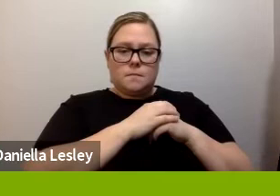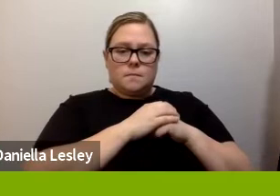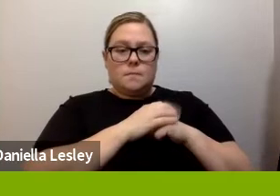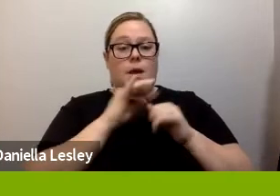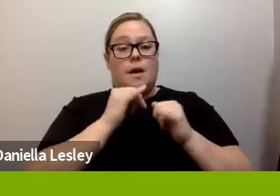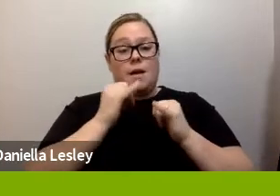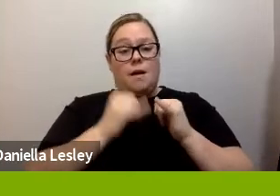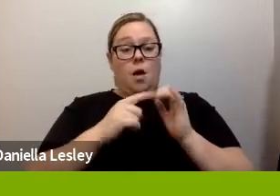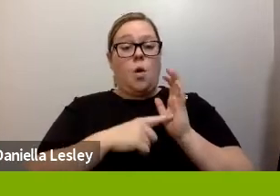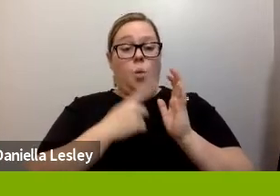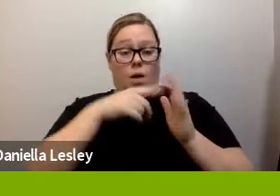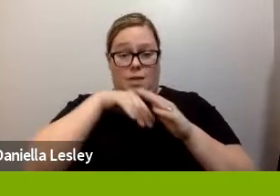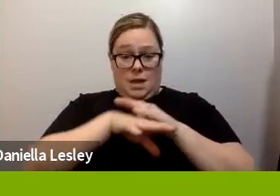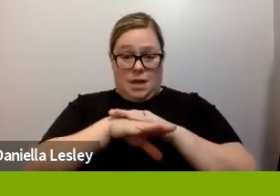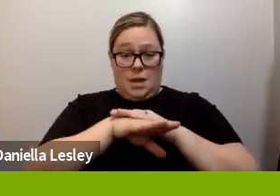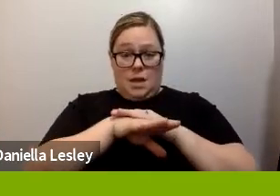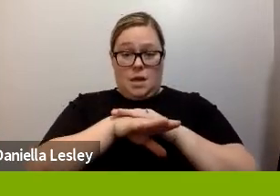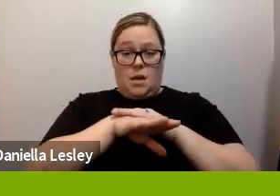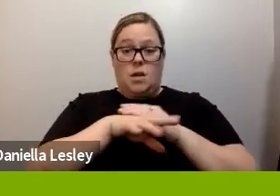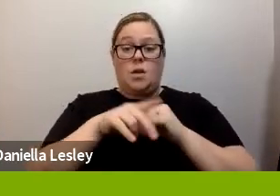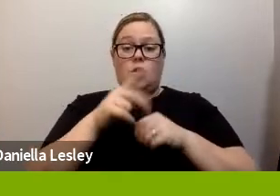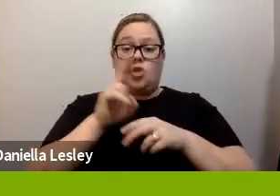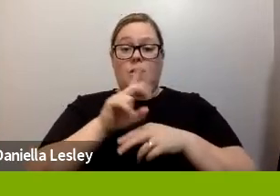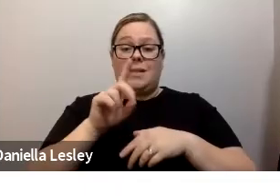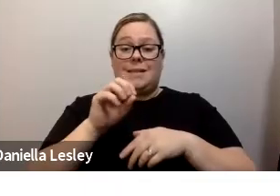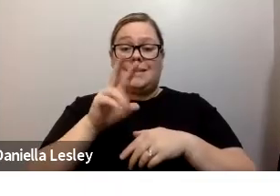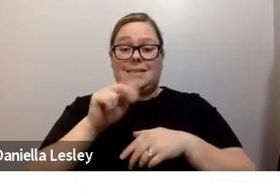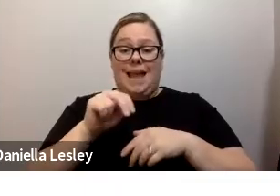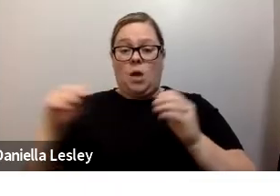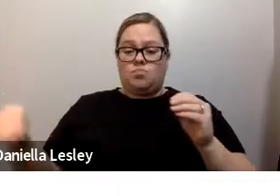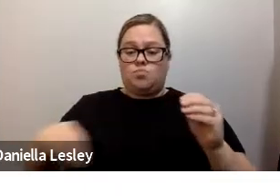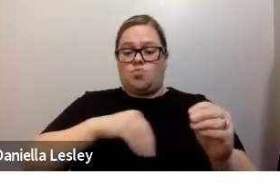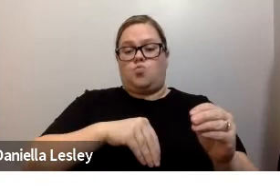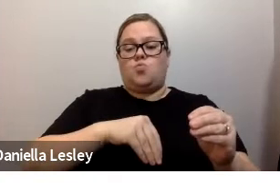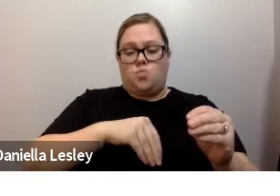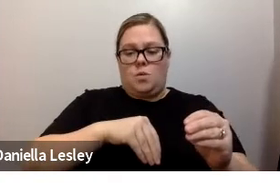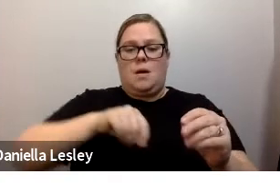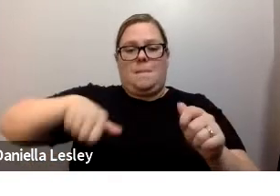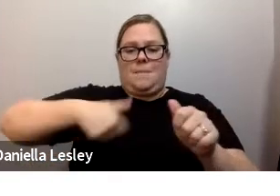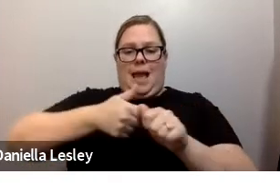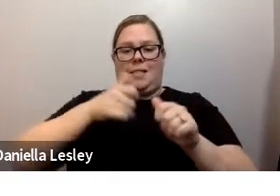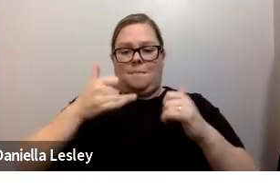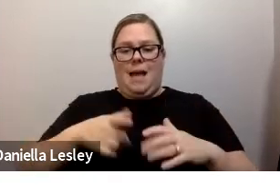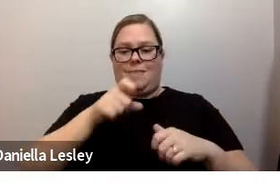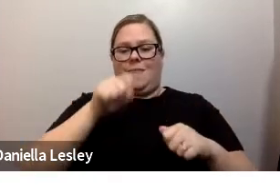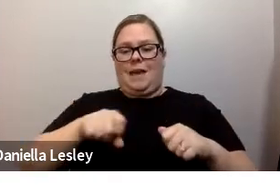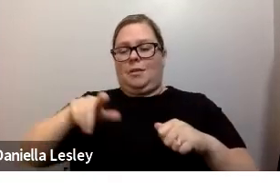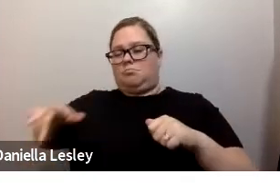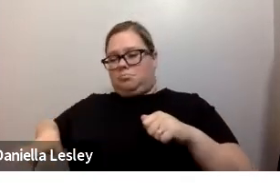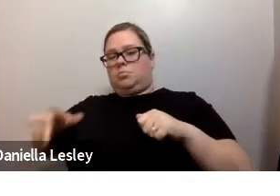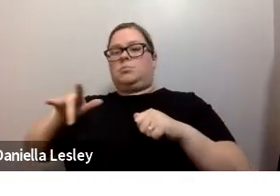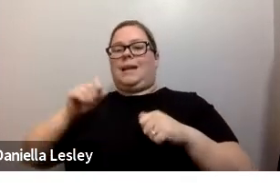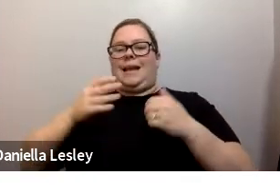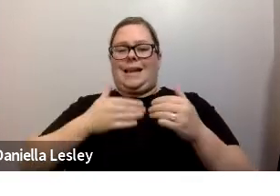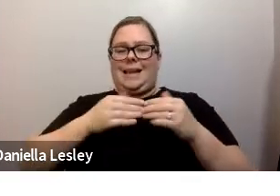Finally, once the player is in, we just take the down button and we just slide it in behind them so that they can reach back to hit the down button, and we can easily